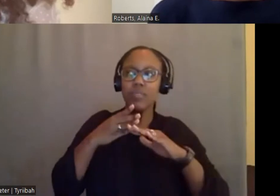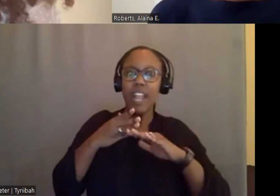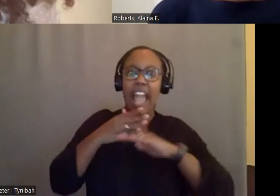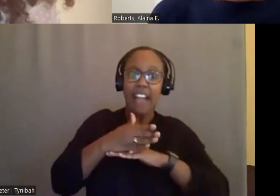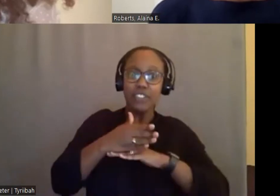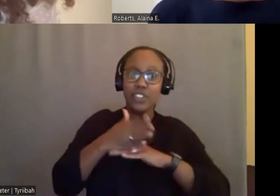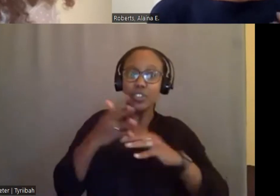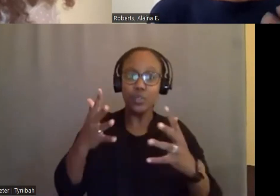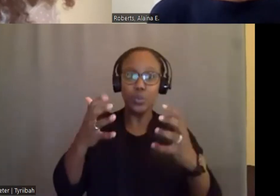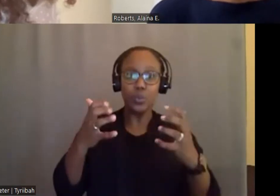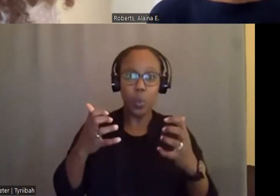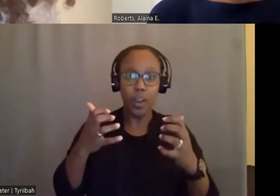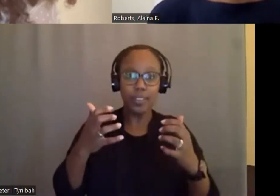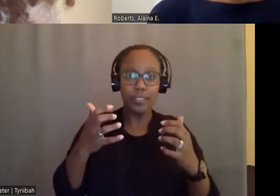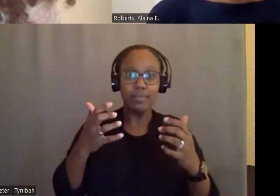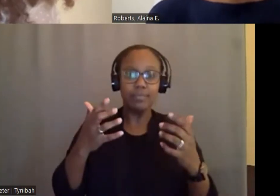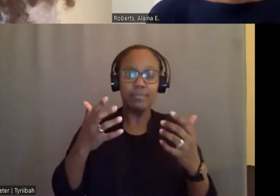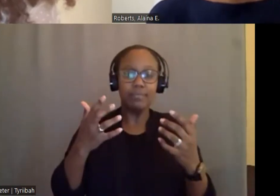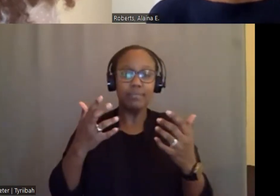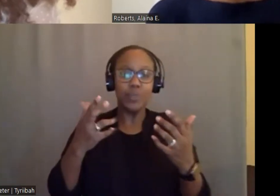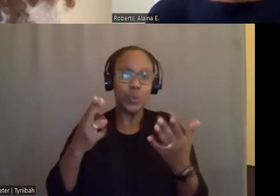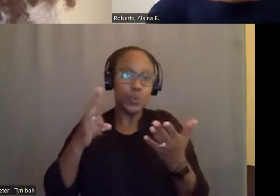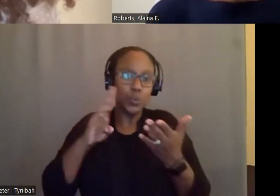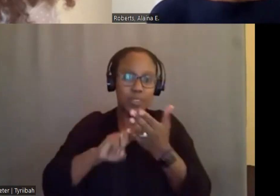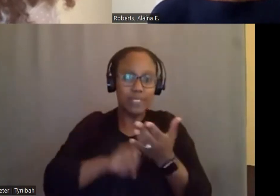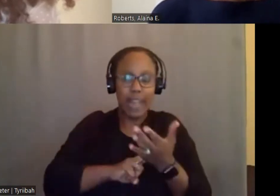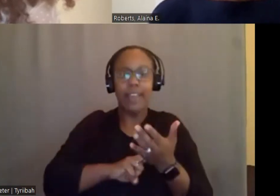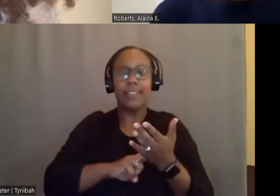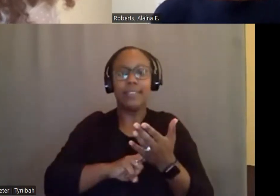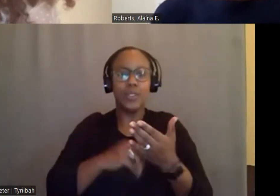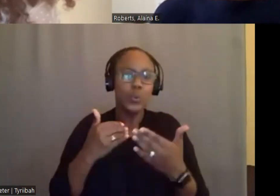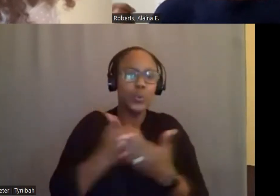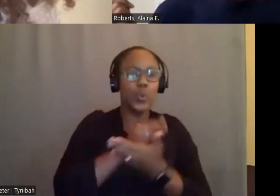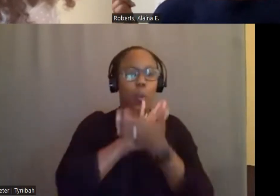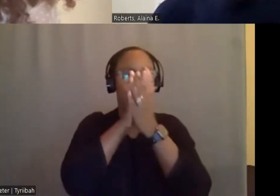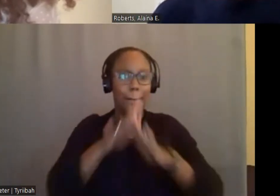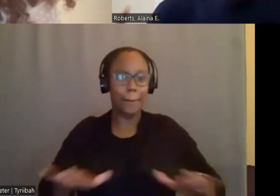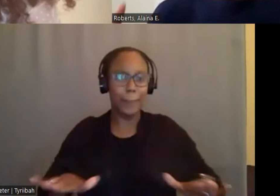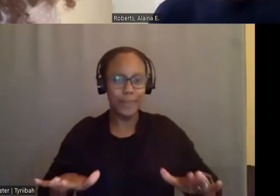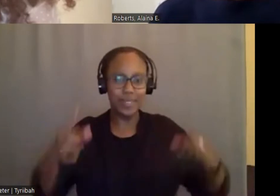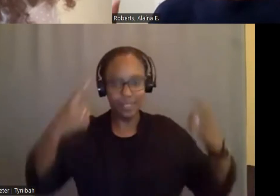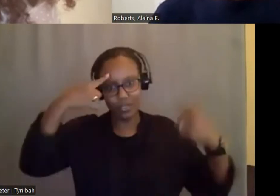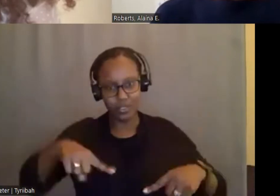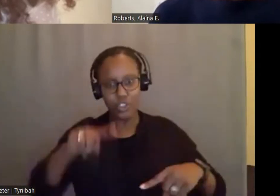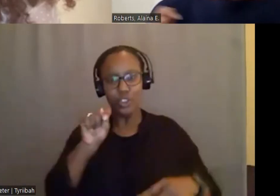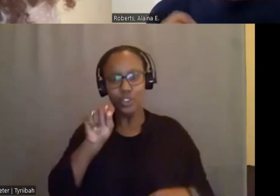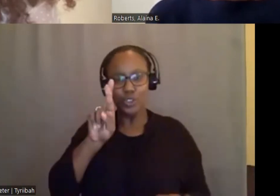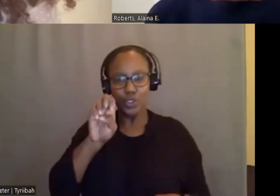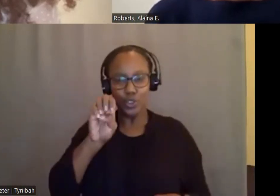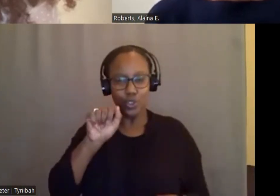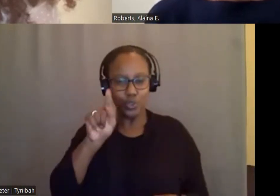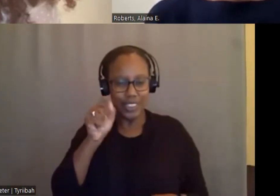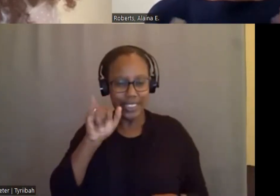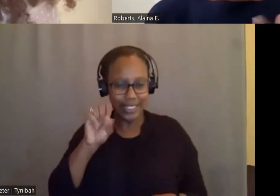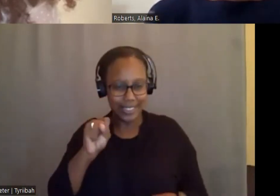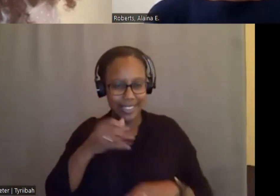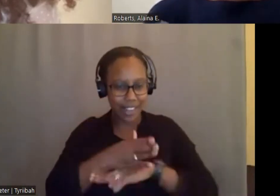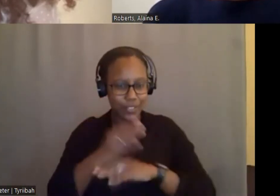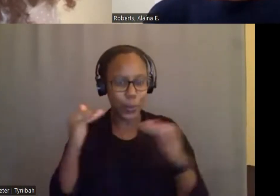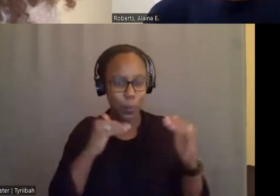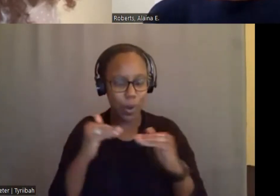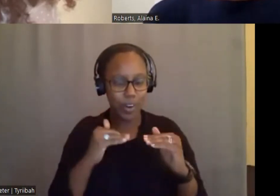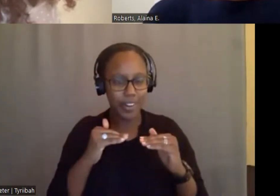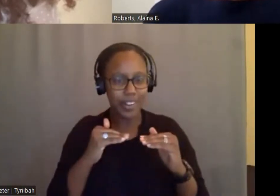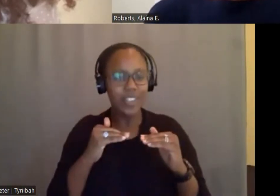not going to give you all the things that we owe you already. And so these treaties in 1866 do all of